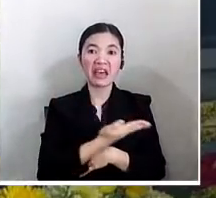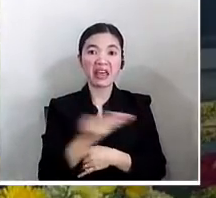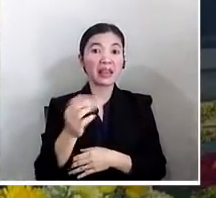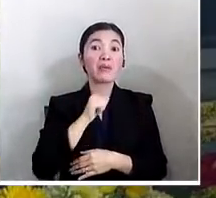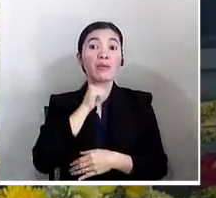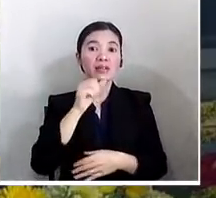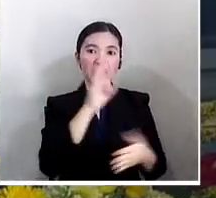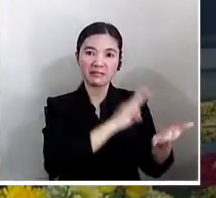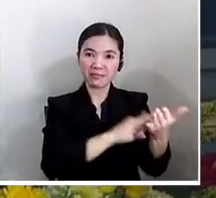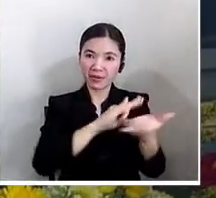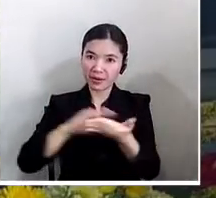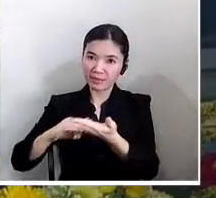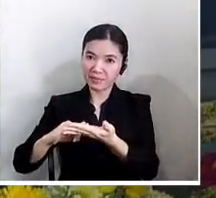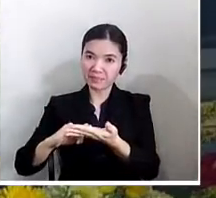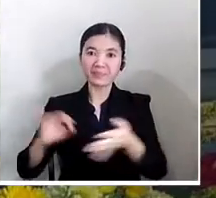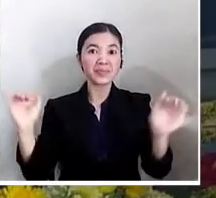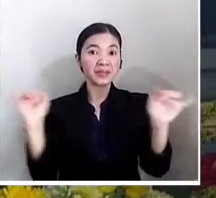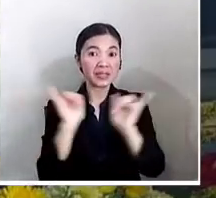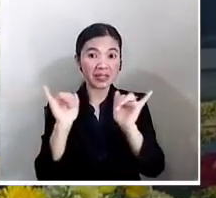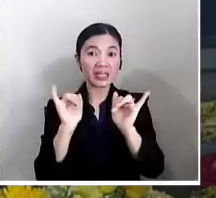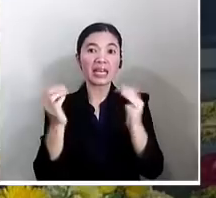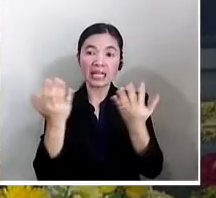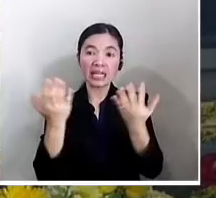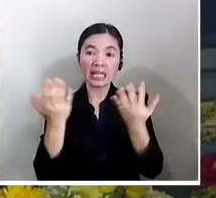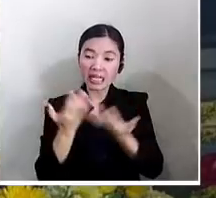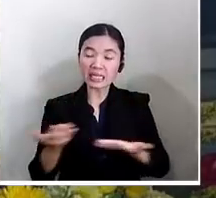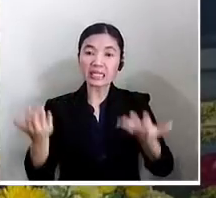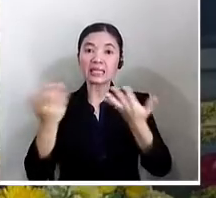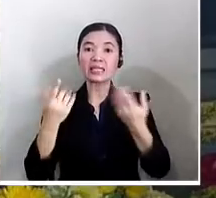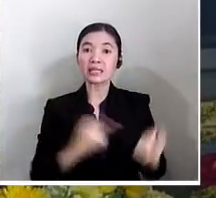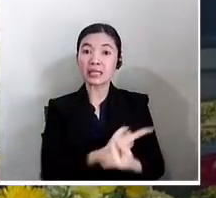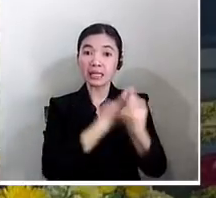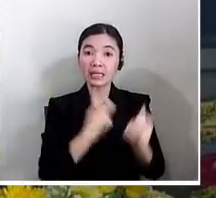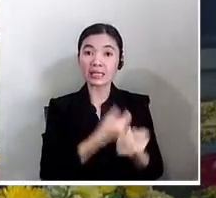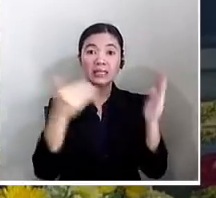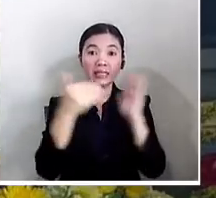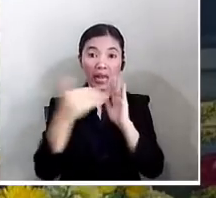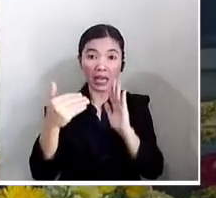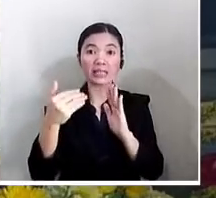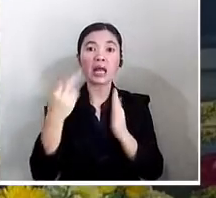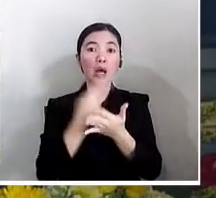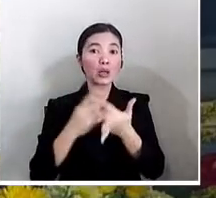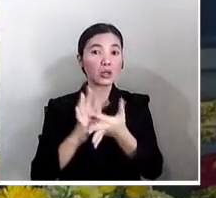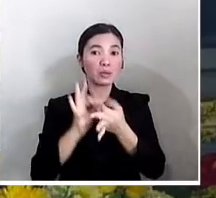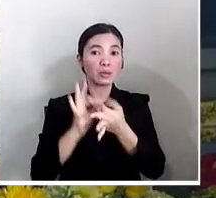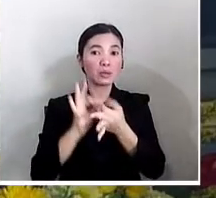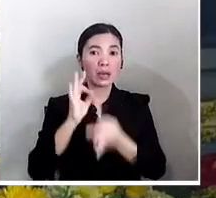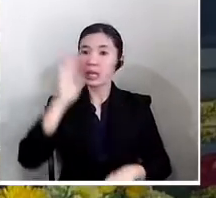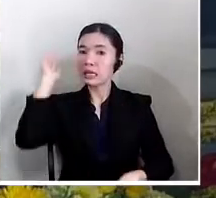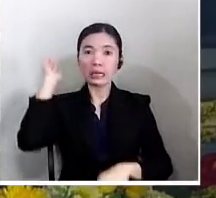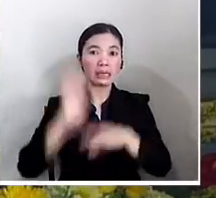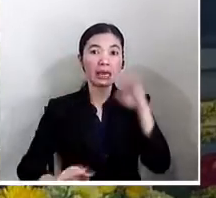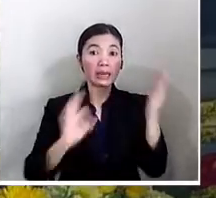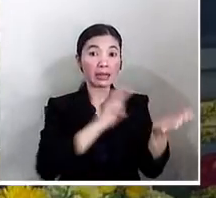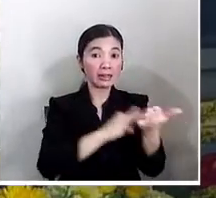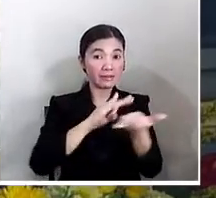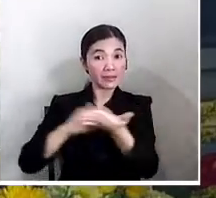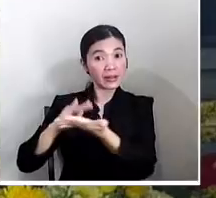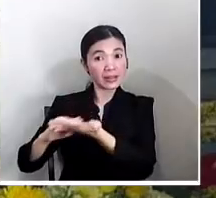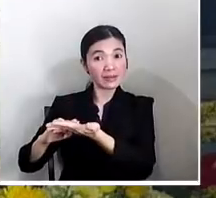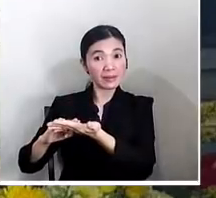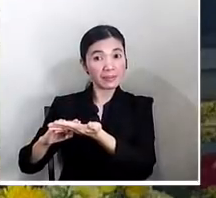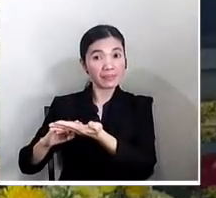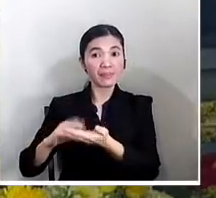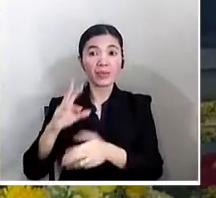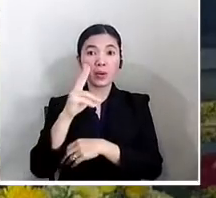This is the sins against the Holy Spirit that cannot be forgiven. Is that when a